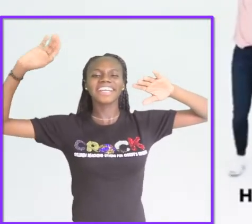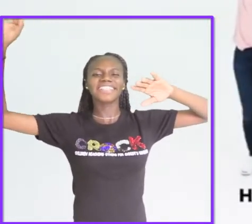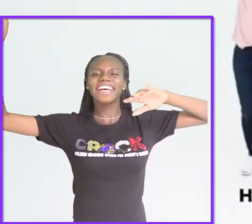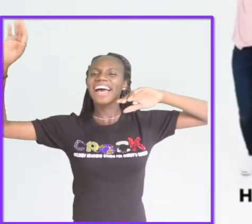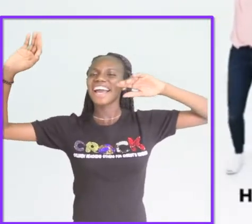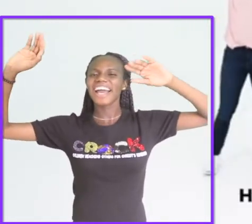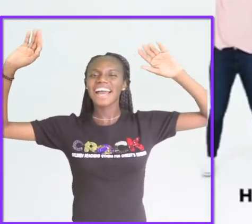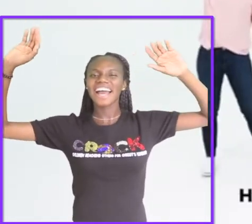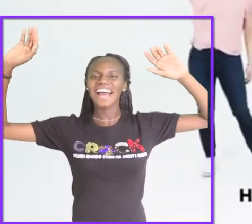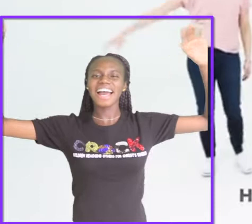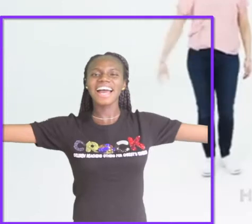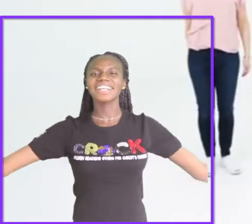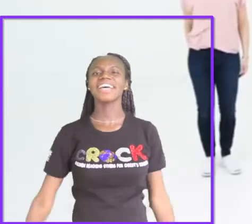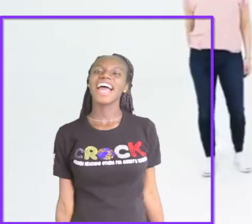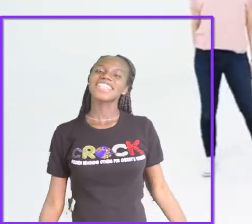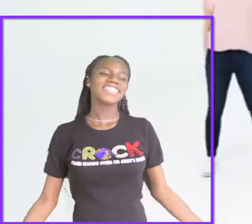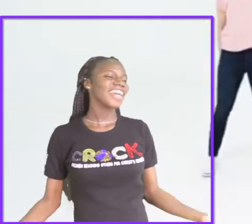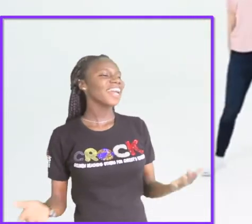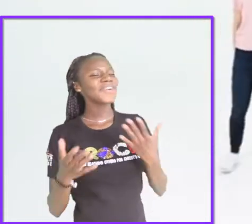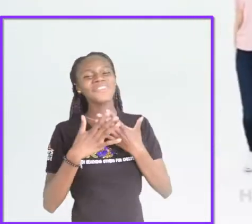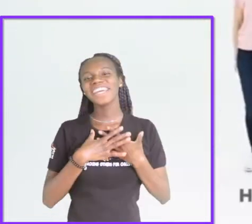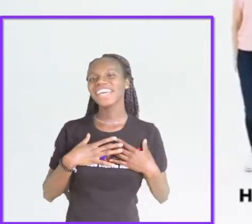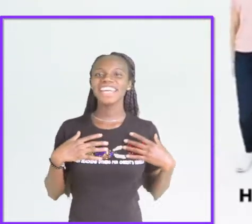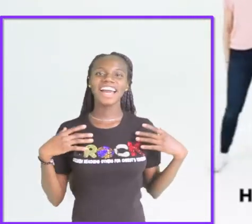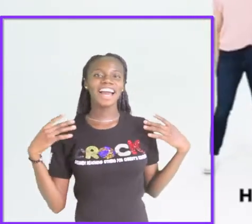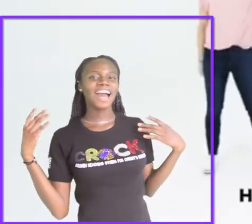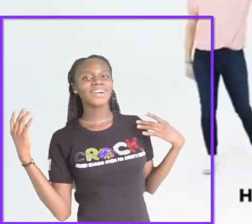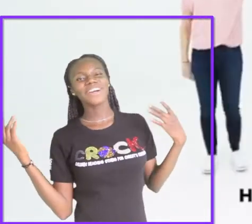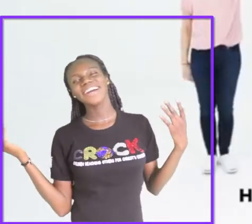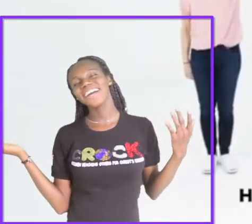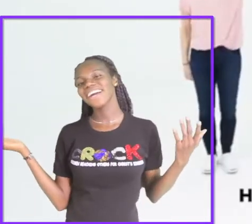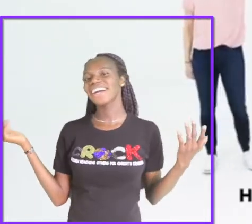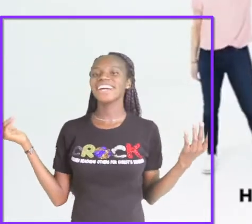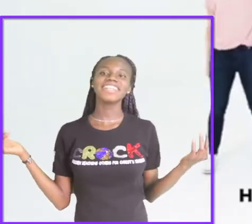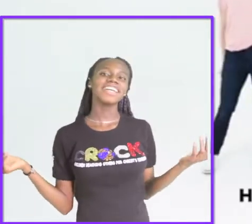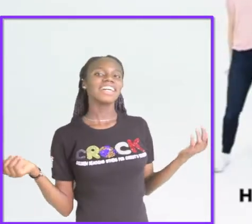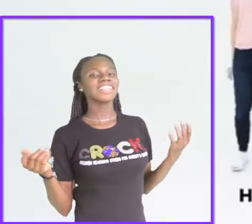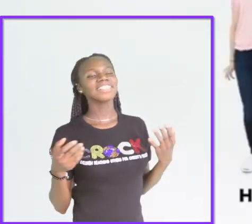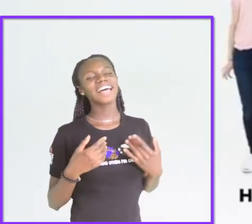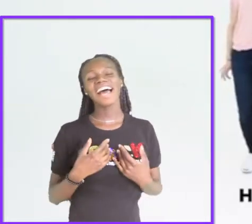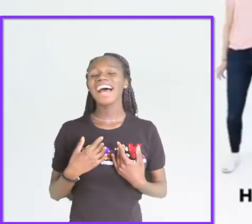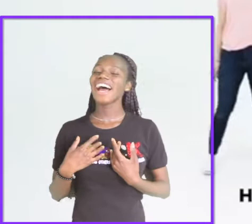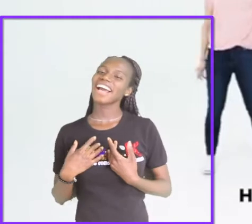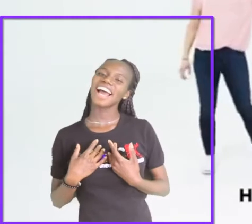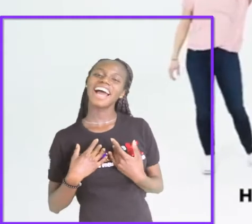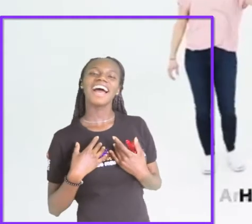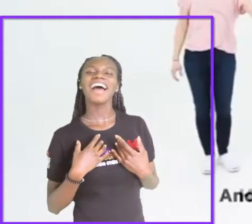great is our God! Sing with me, how great is